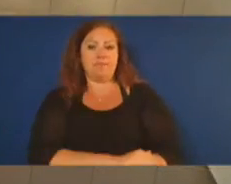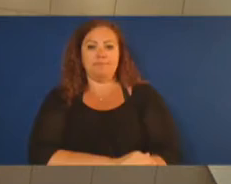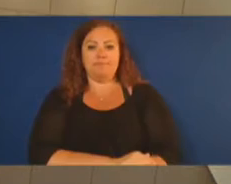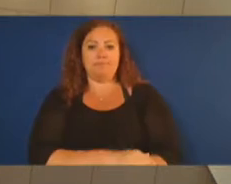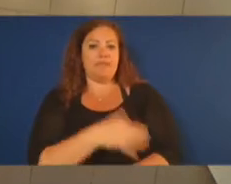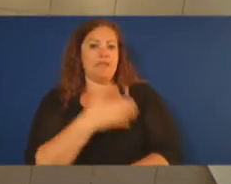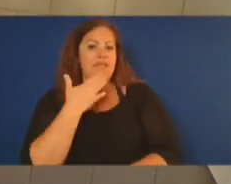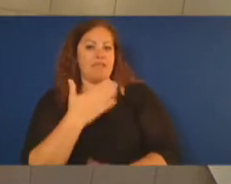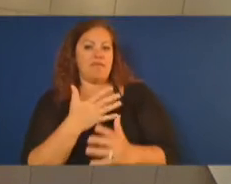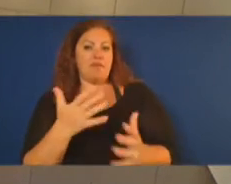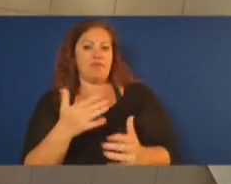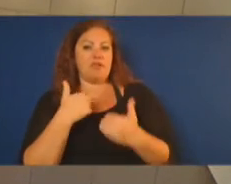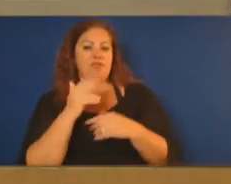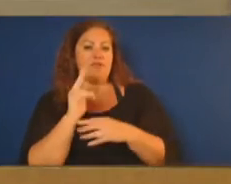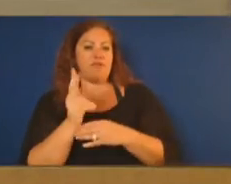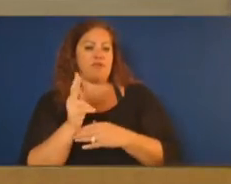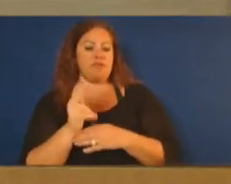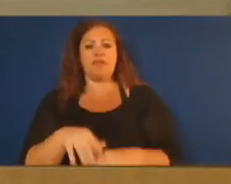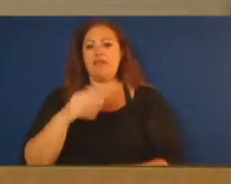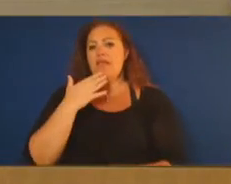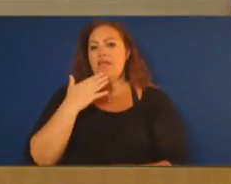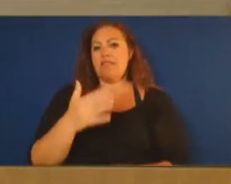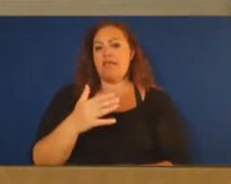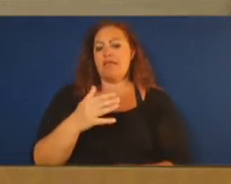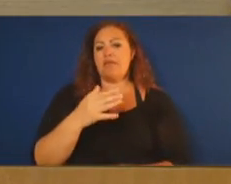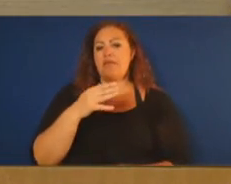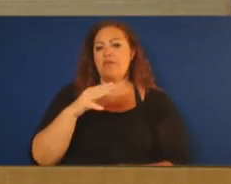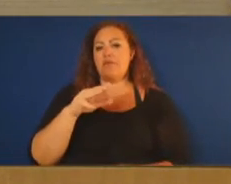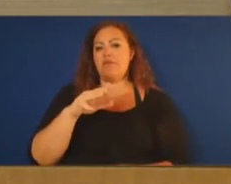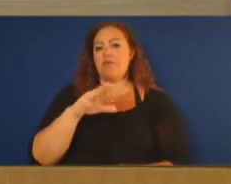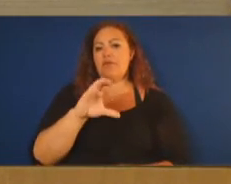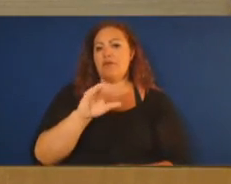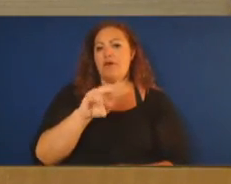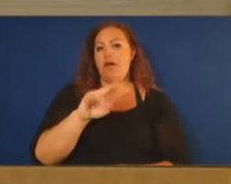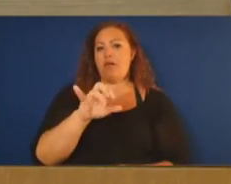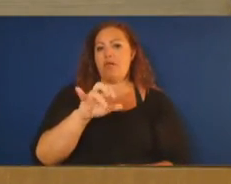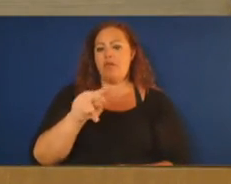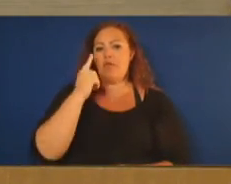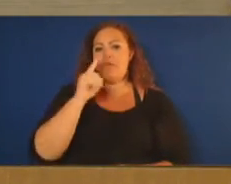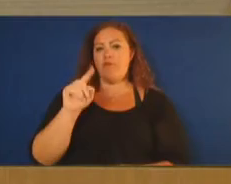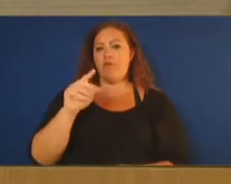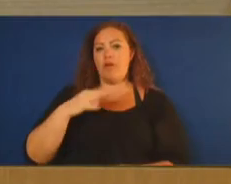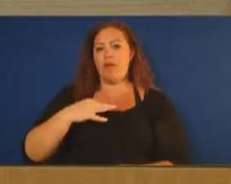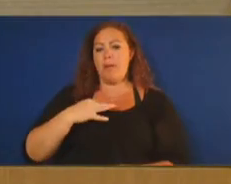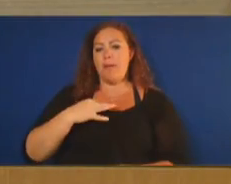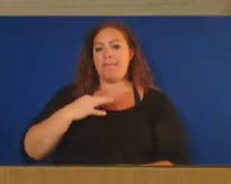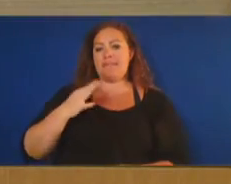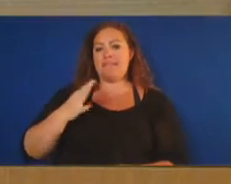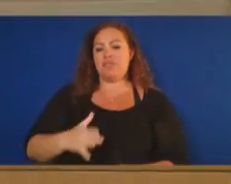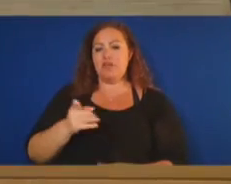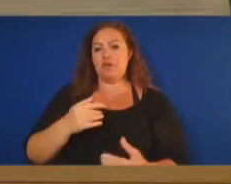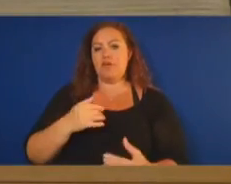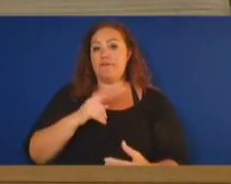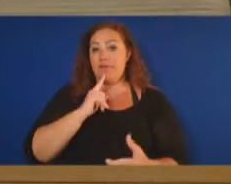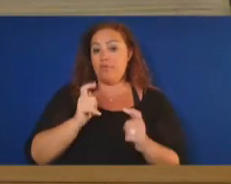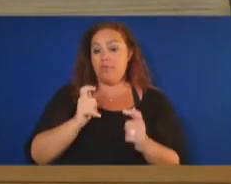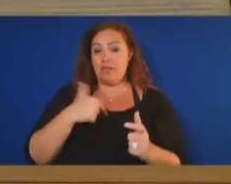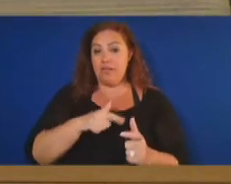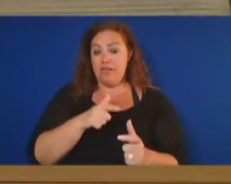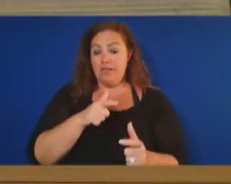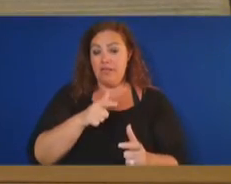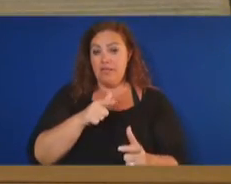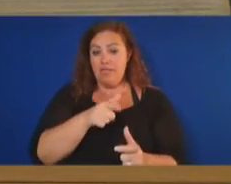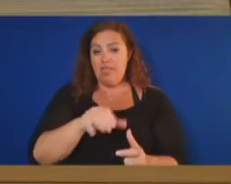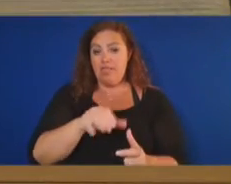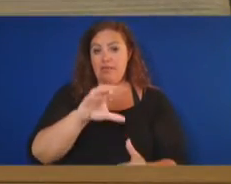Brown you have three minutes thank you mayor protim Colin Brown on behalf of the uh of the petitioner uh very quickly uh this is uh crest